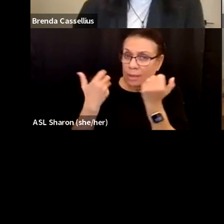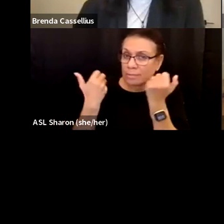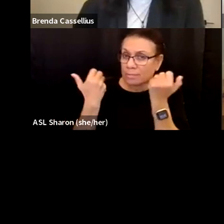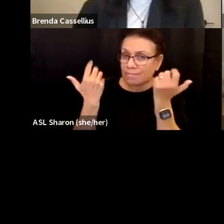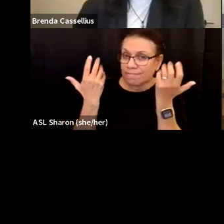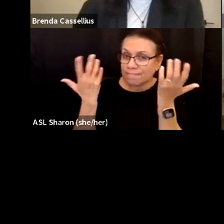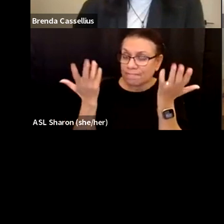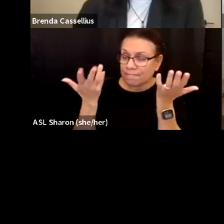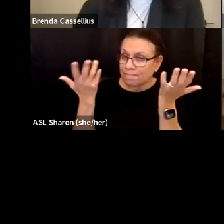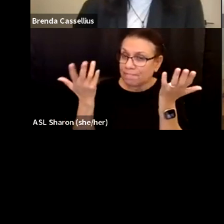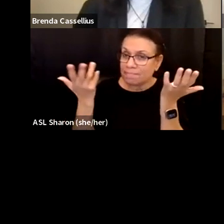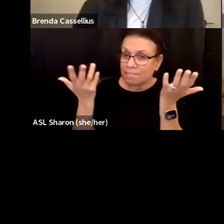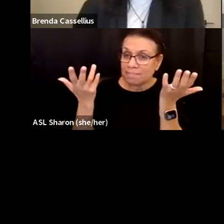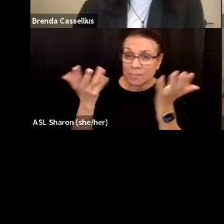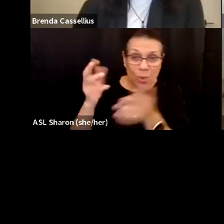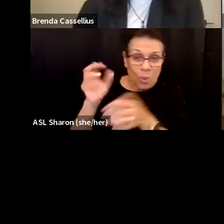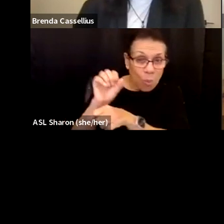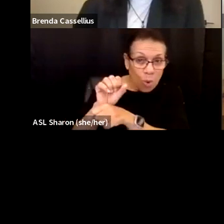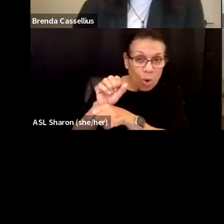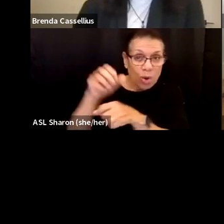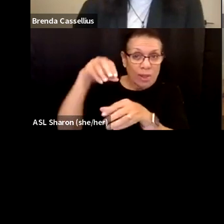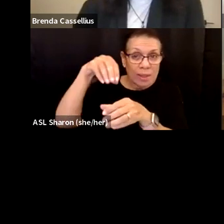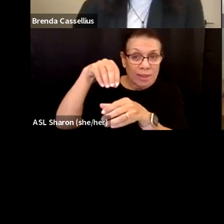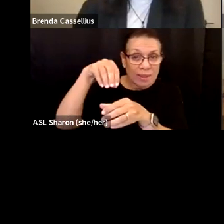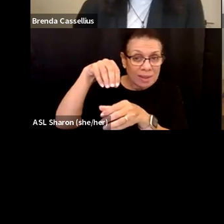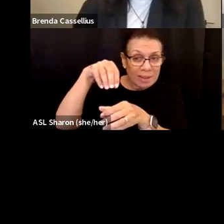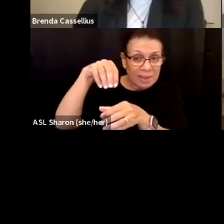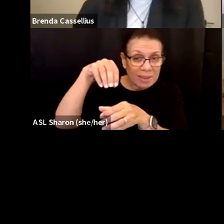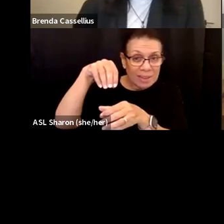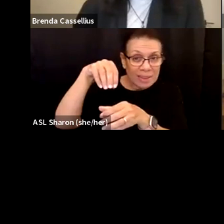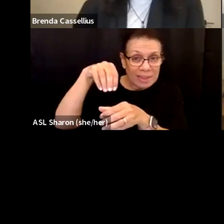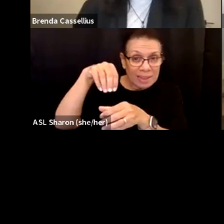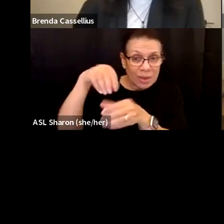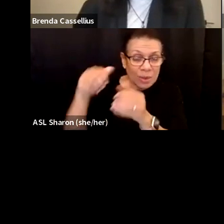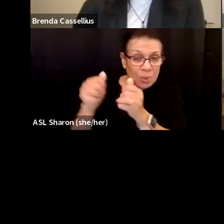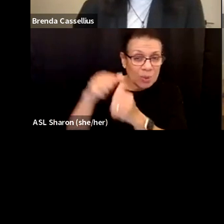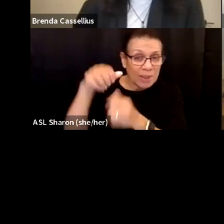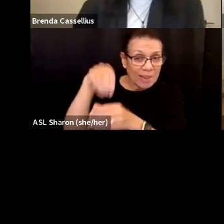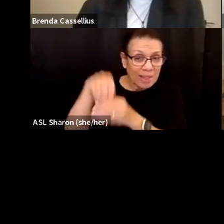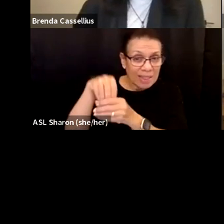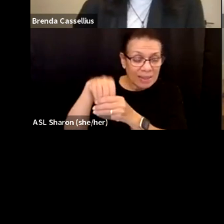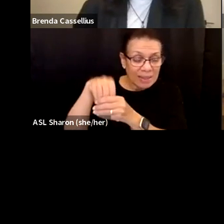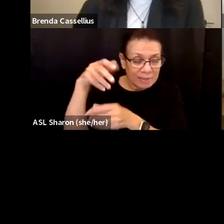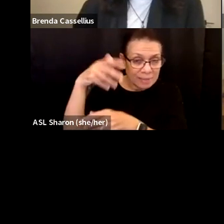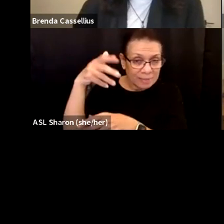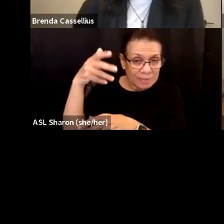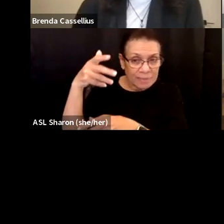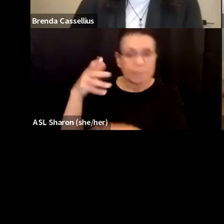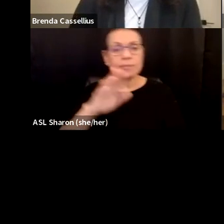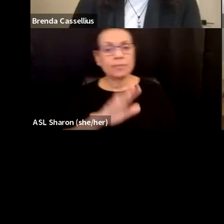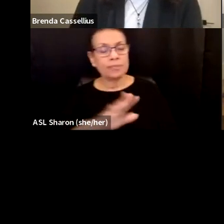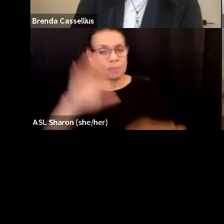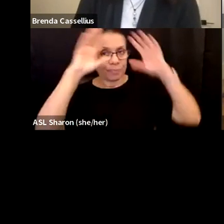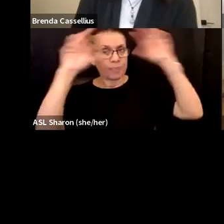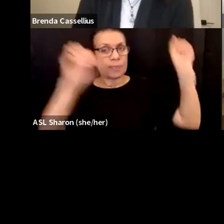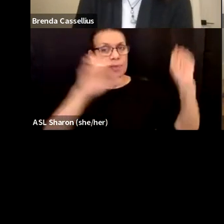uh work within the uh you know within the um also very excited